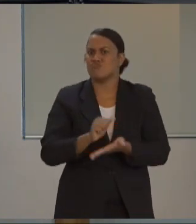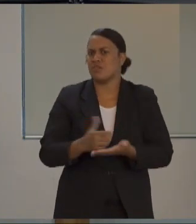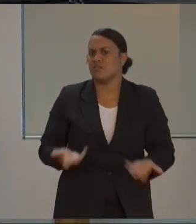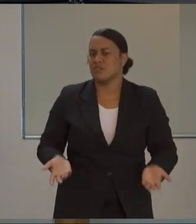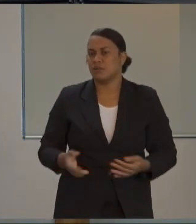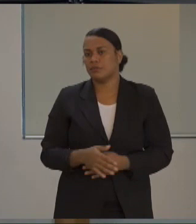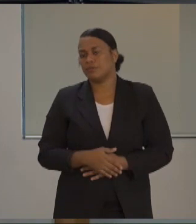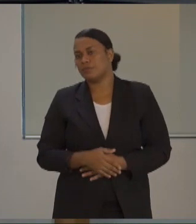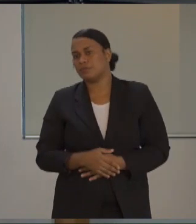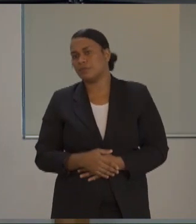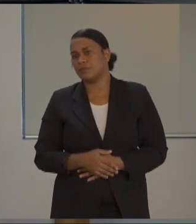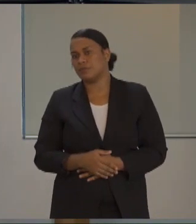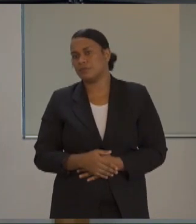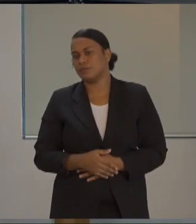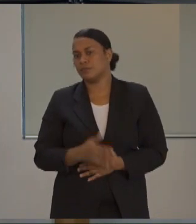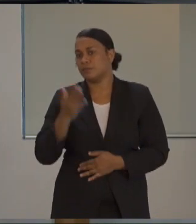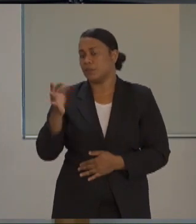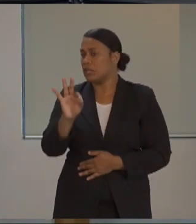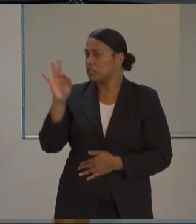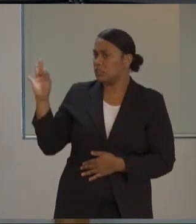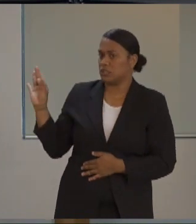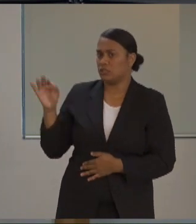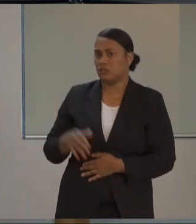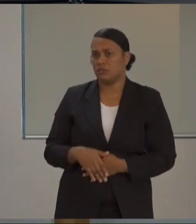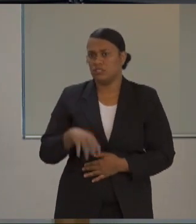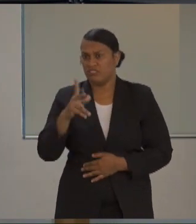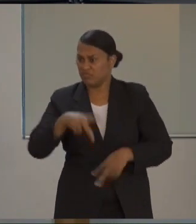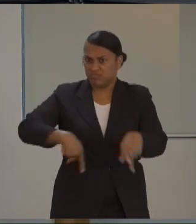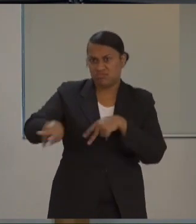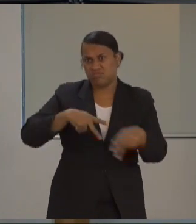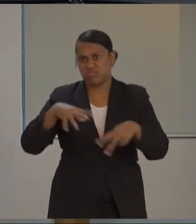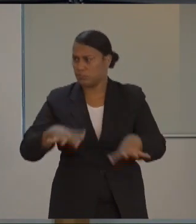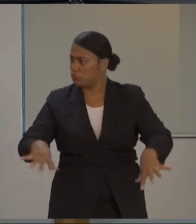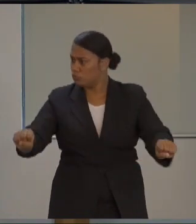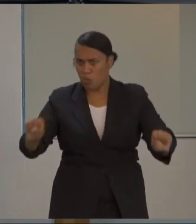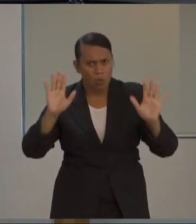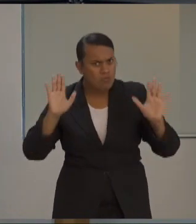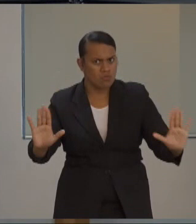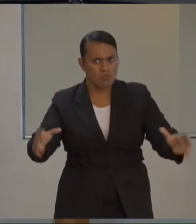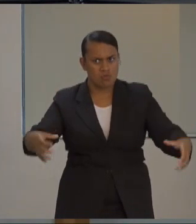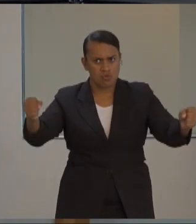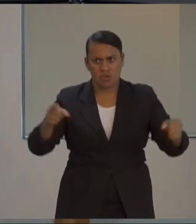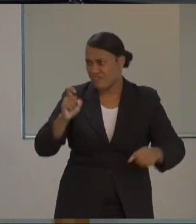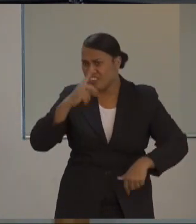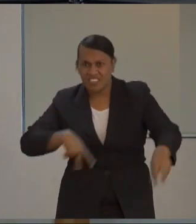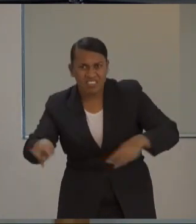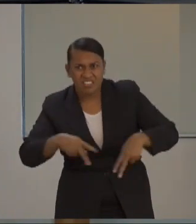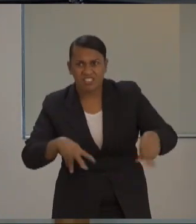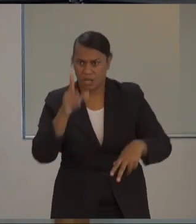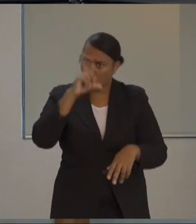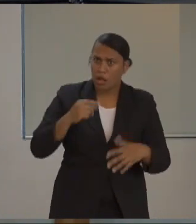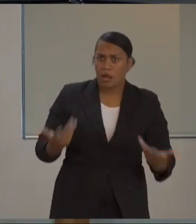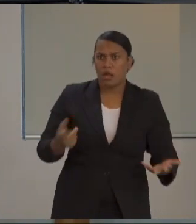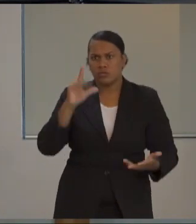In terms of restrictions in movement, a lot of people don't realize that this too is a directive, and unnecessary movement can result in people being